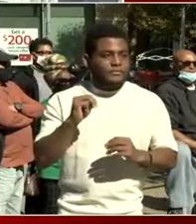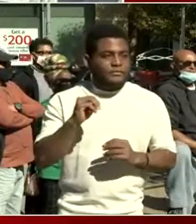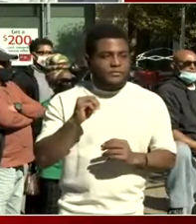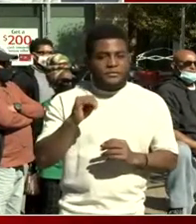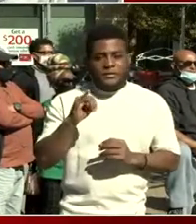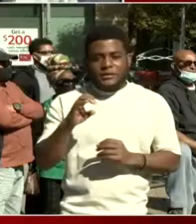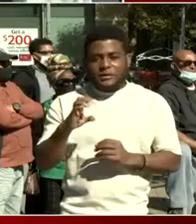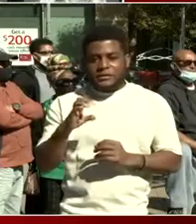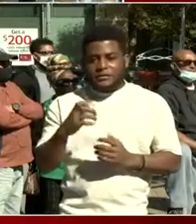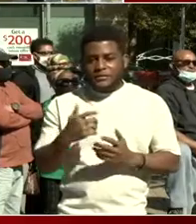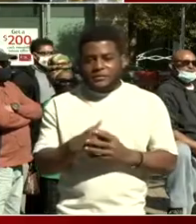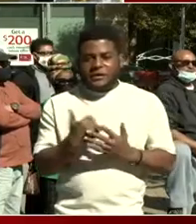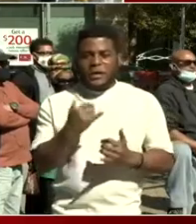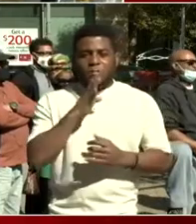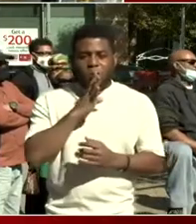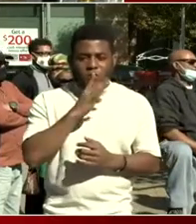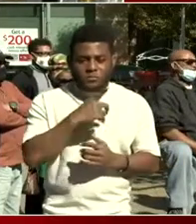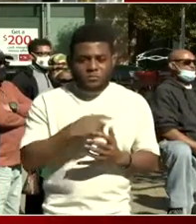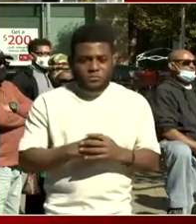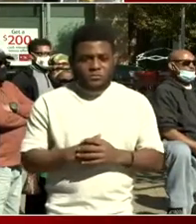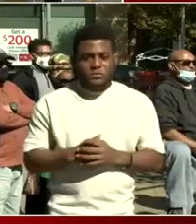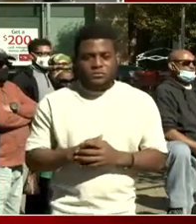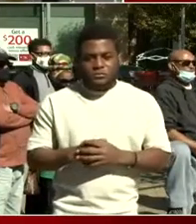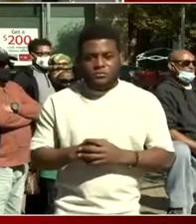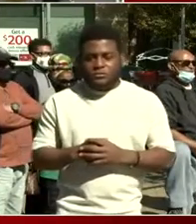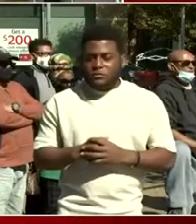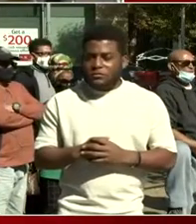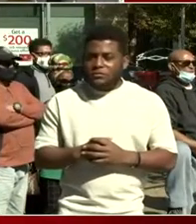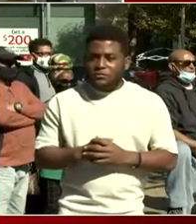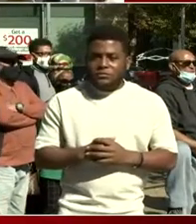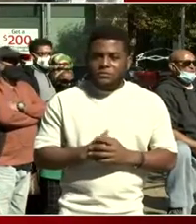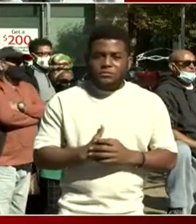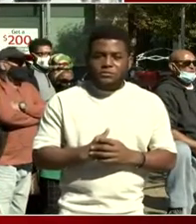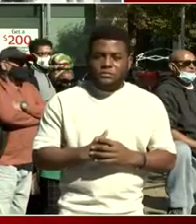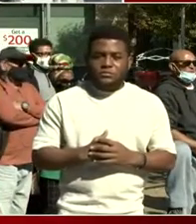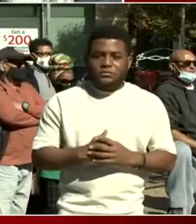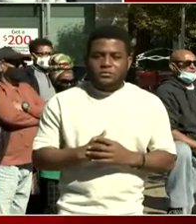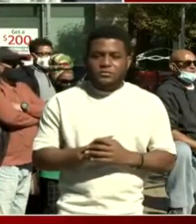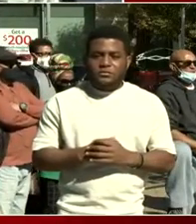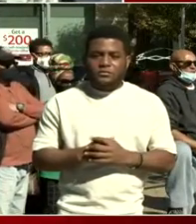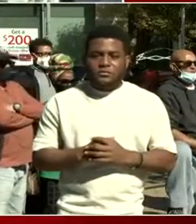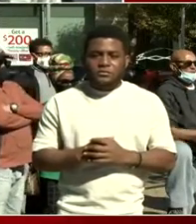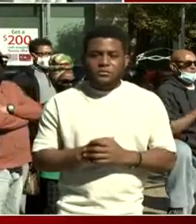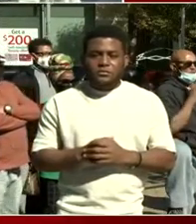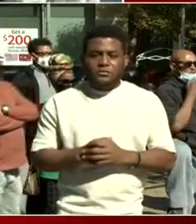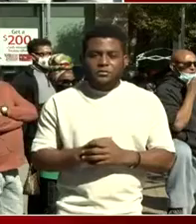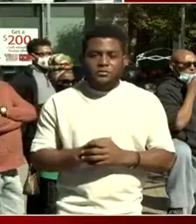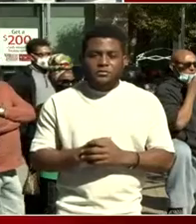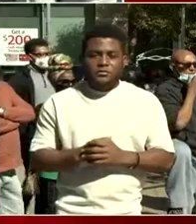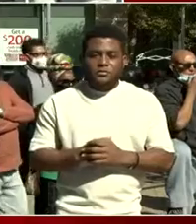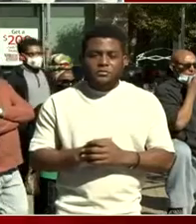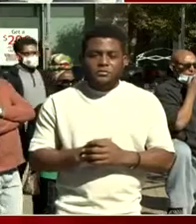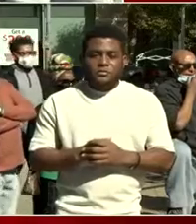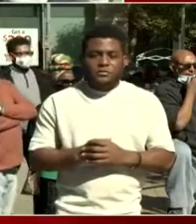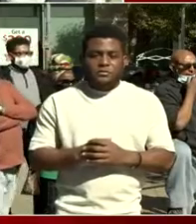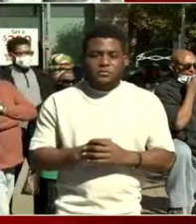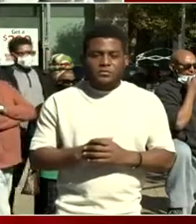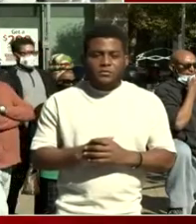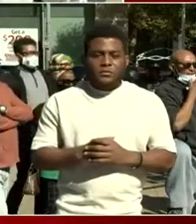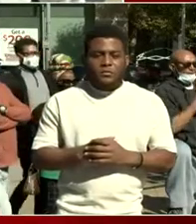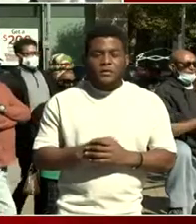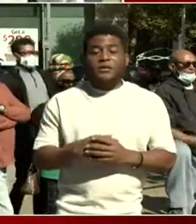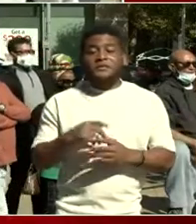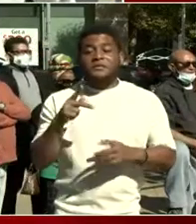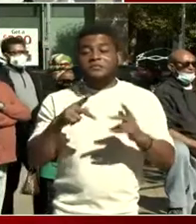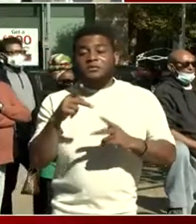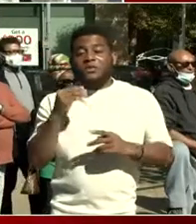Never mind. Go ahead. Stand up, please. And then I'll repeat your question. I was waiting because people at home like to hear the questions too.